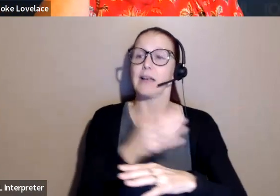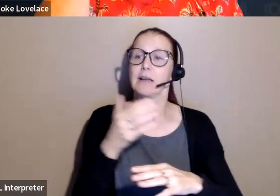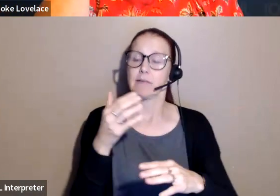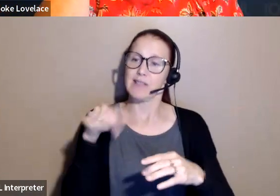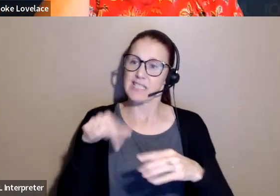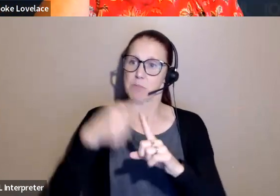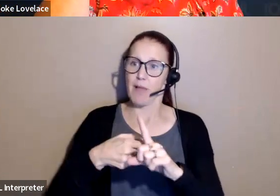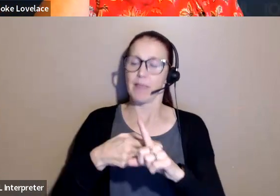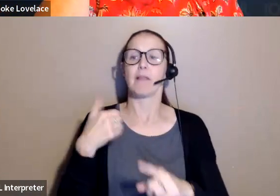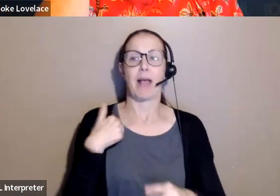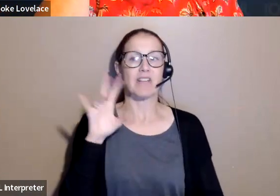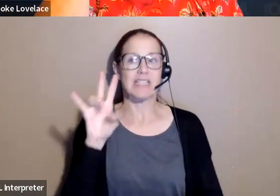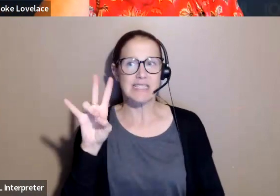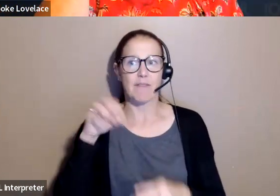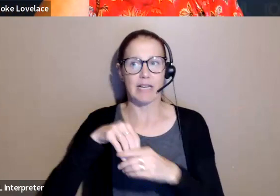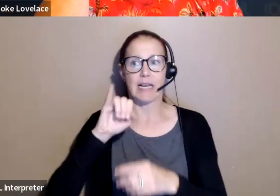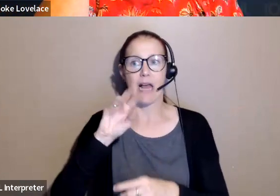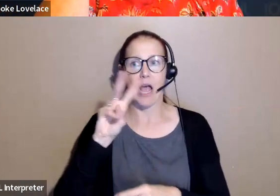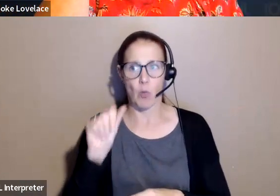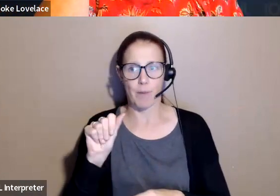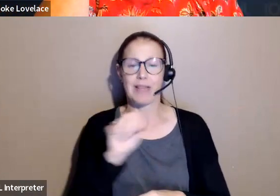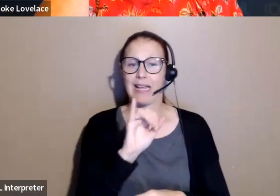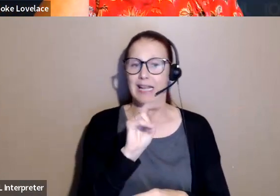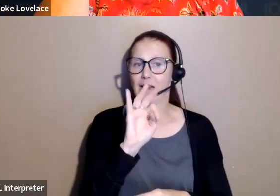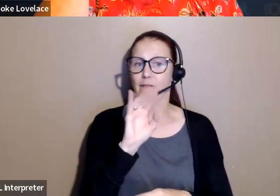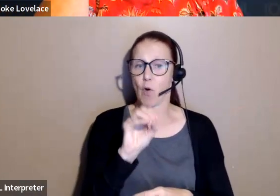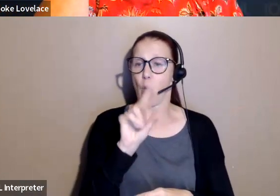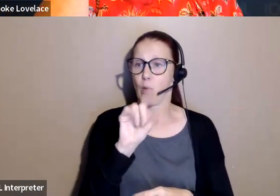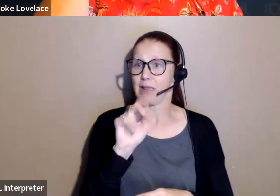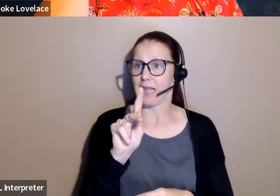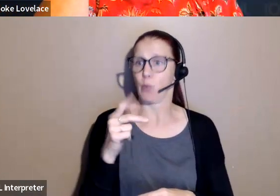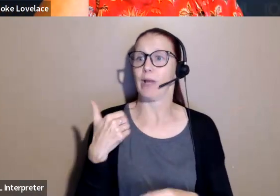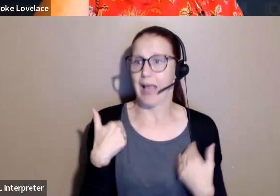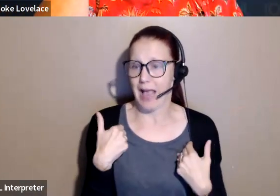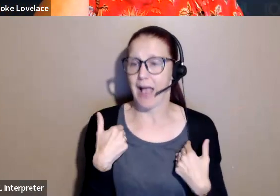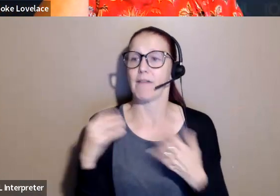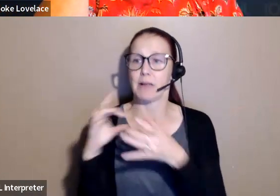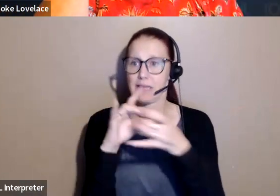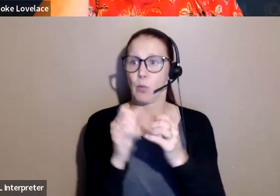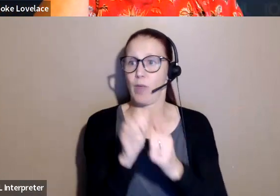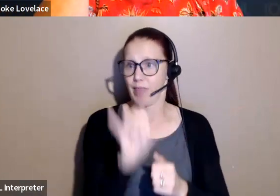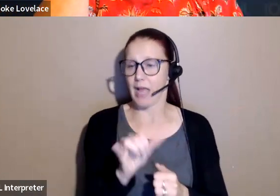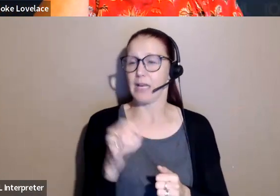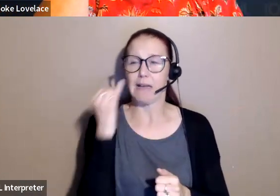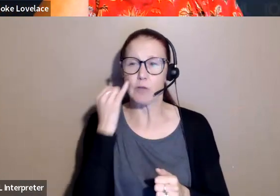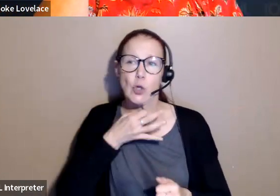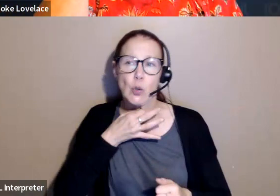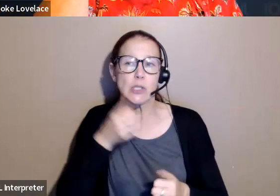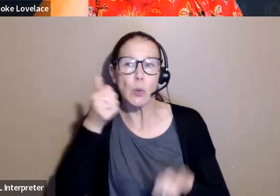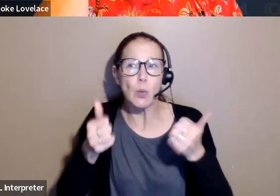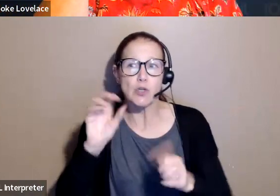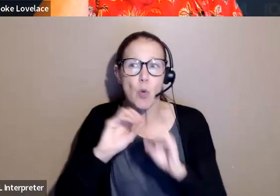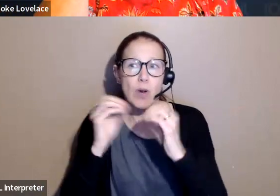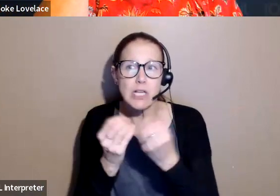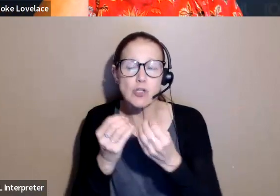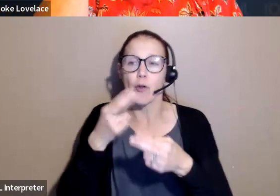in InfoNet, we also have a link to that. If you're curious who these organizations are, typically called